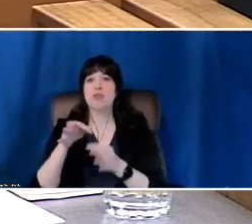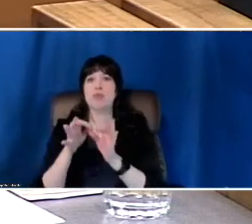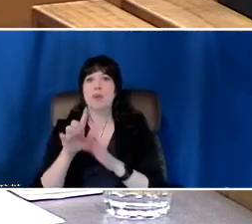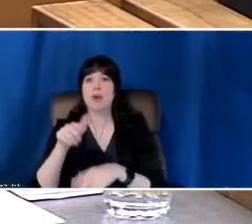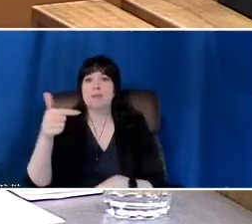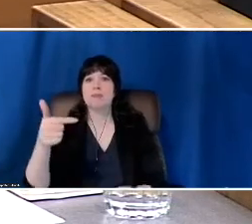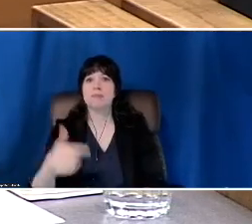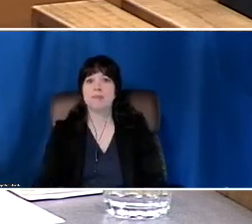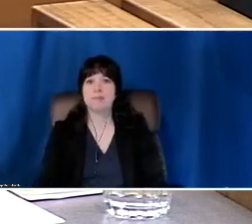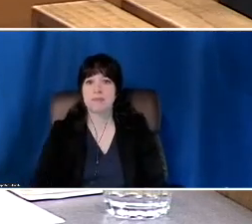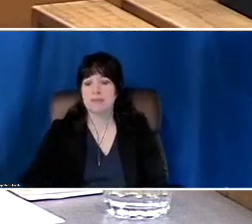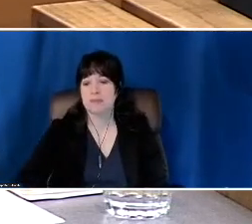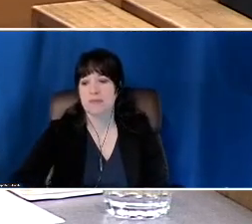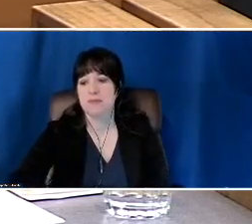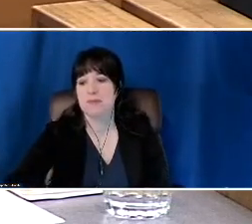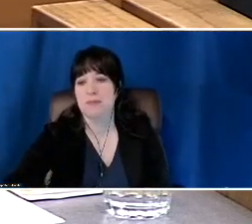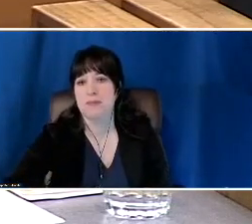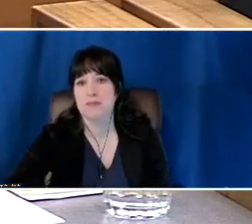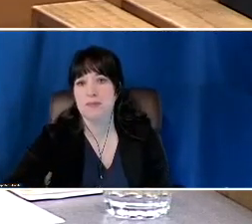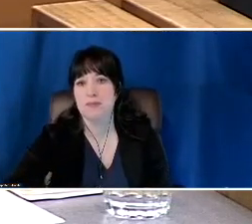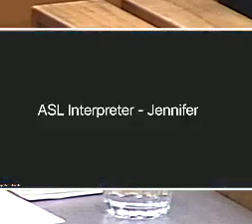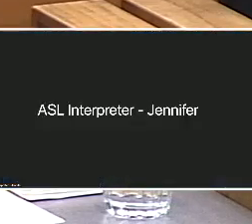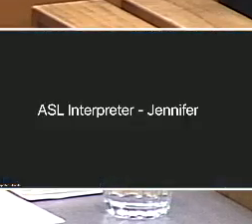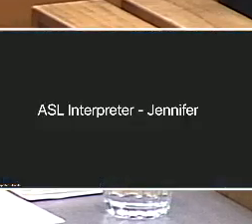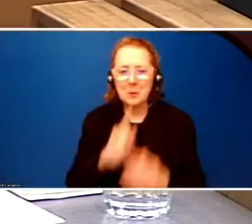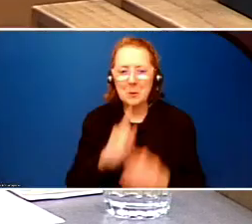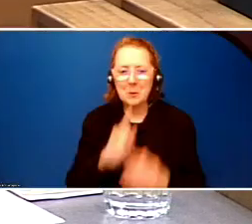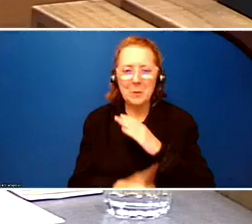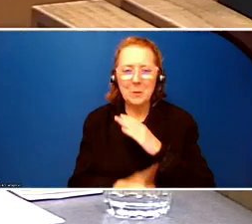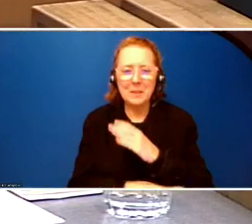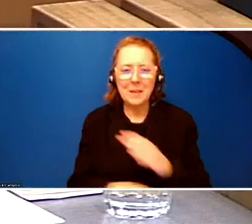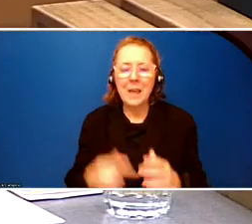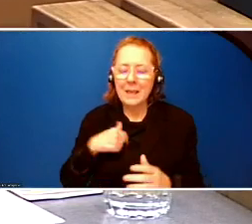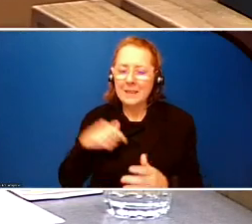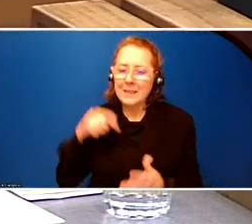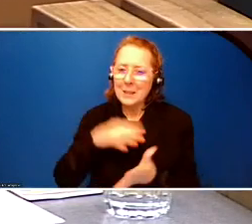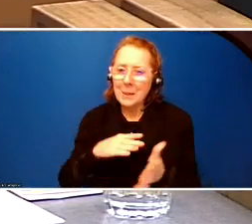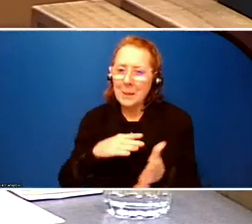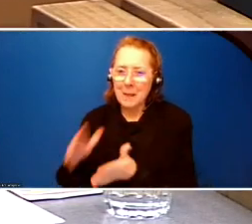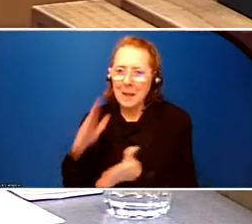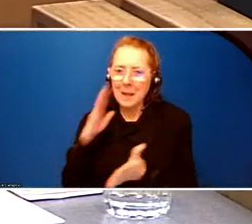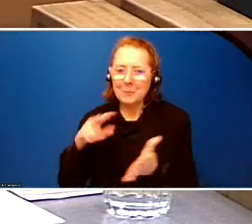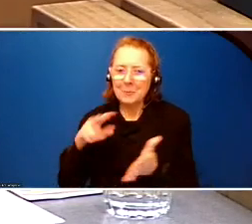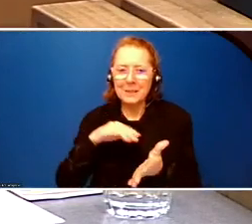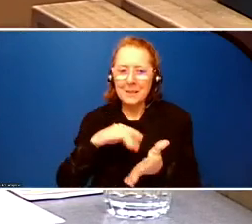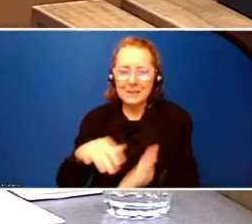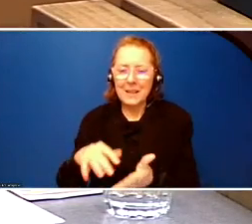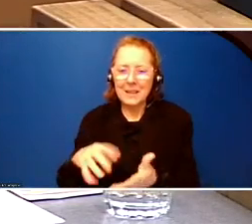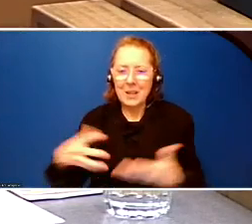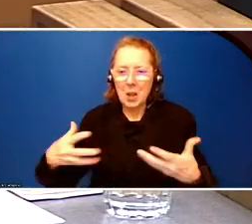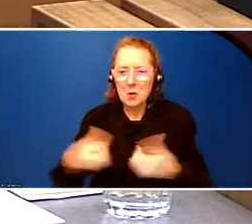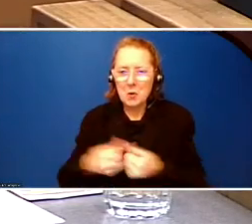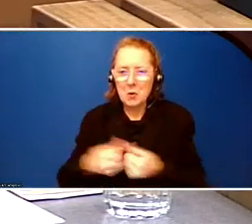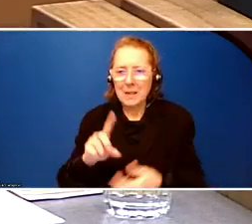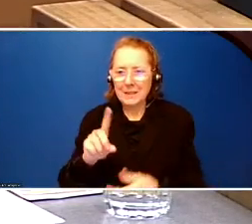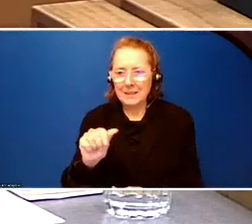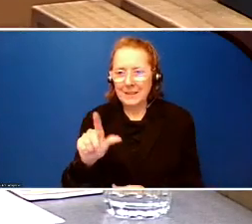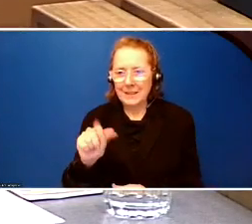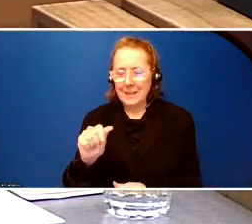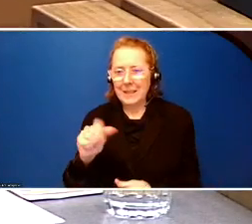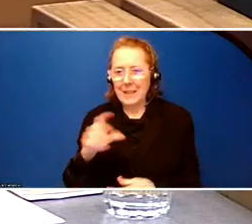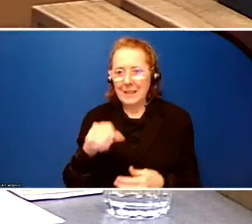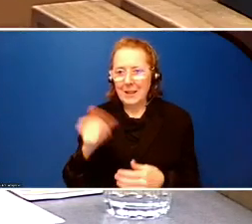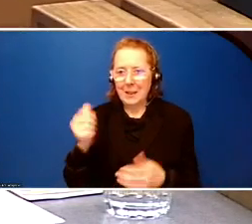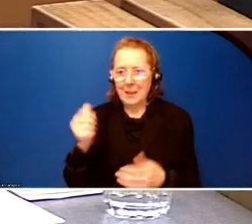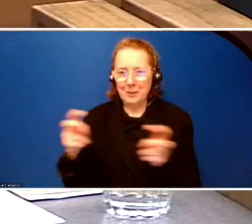This plan will study crash data, analyze safety issues, and talking with the public to make sure that the plan